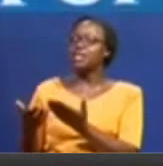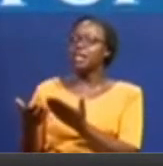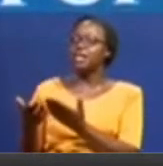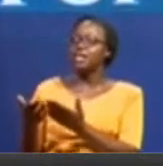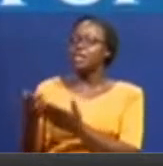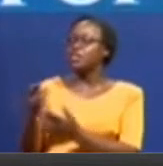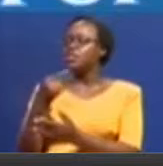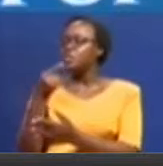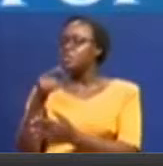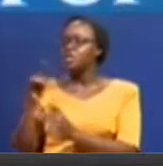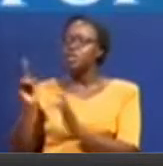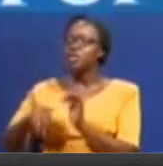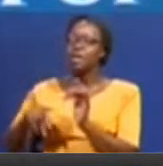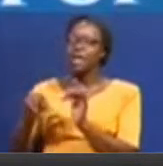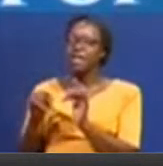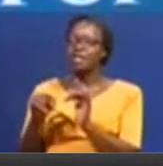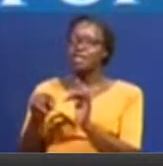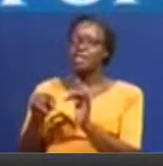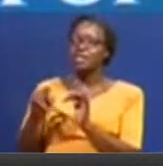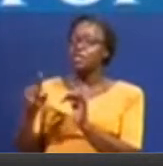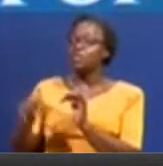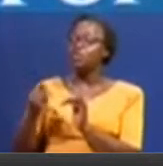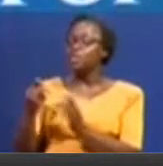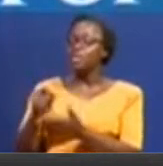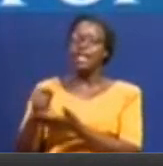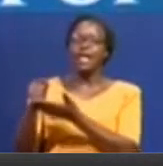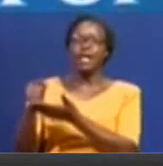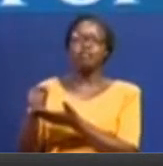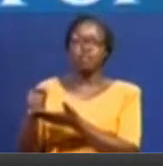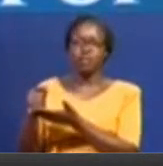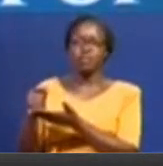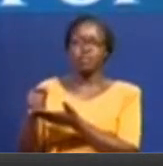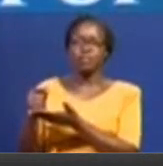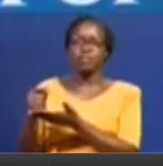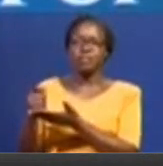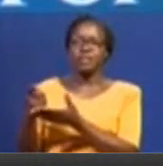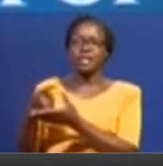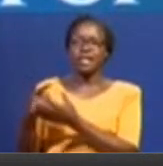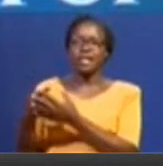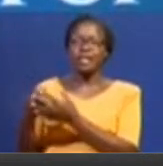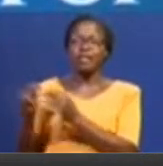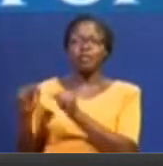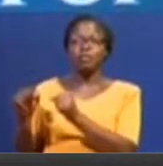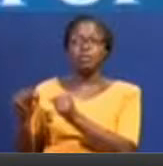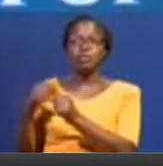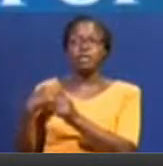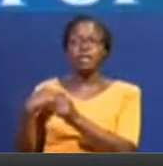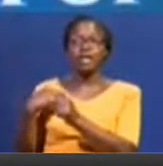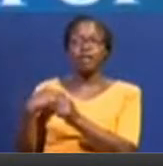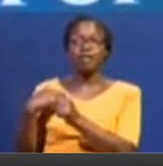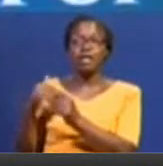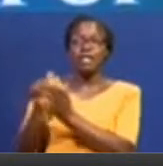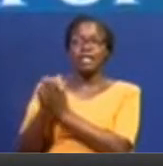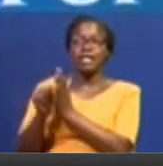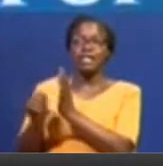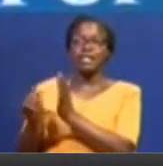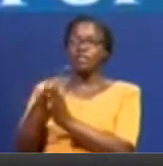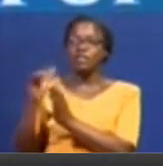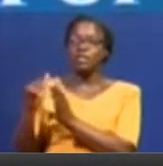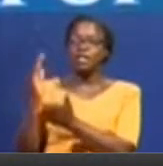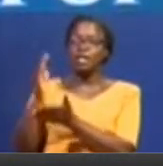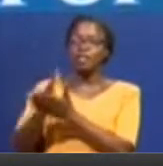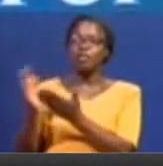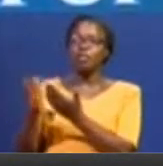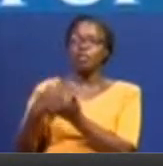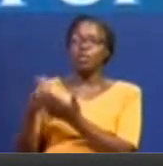will say you cannot, you need someone to assist, and they will probably have the agents so that they can confirm